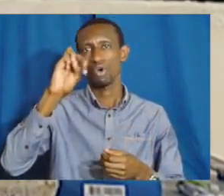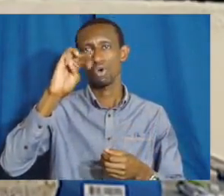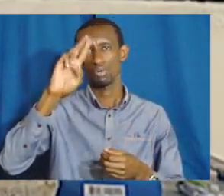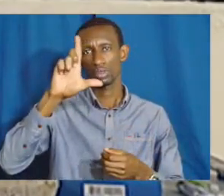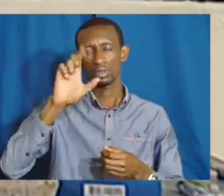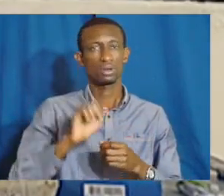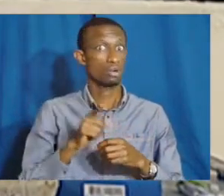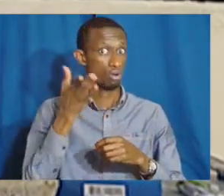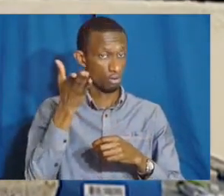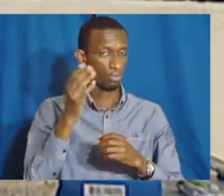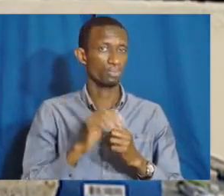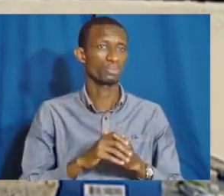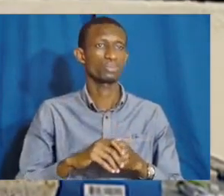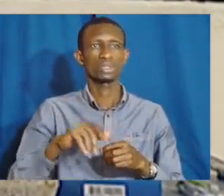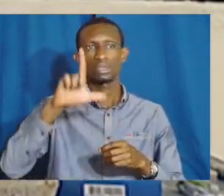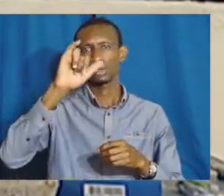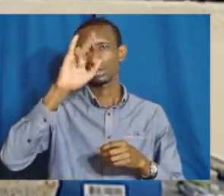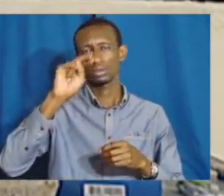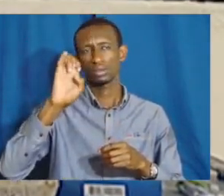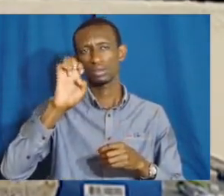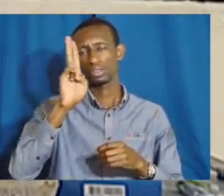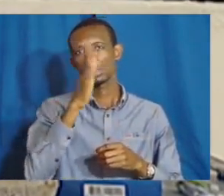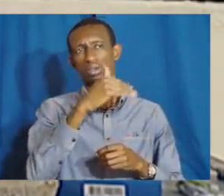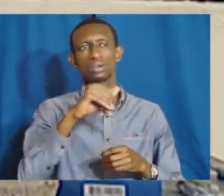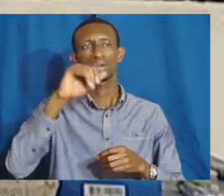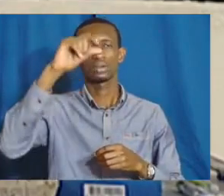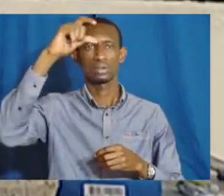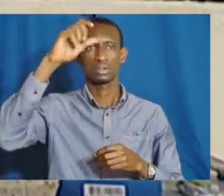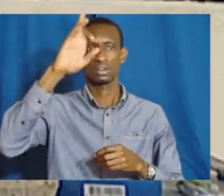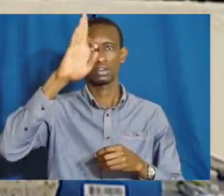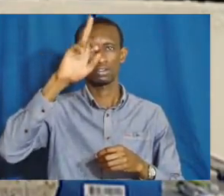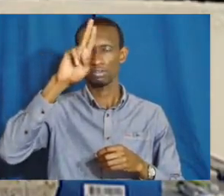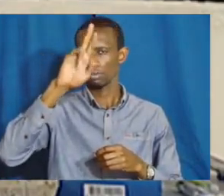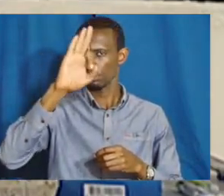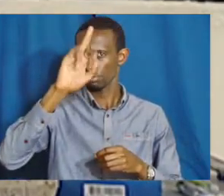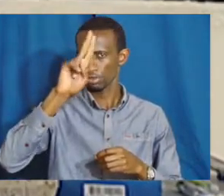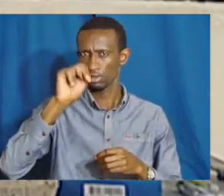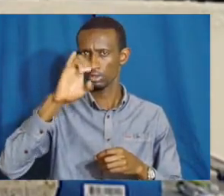know. Actually, when you are given a linear function,